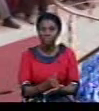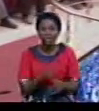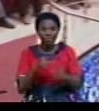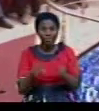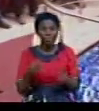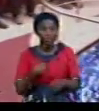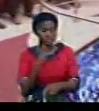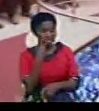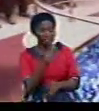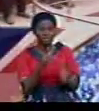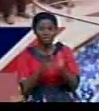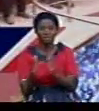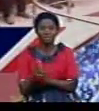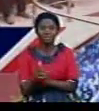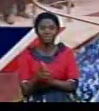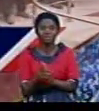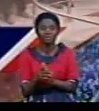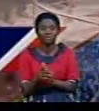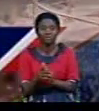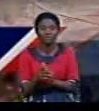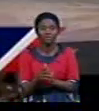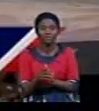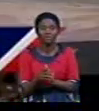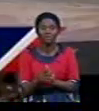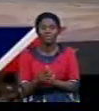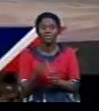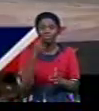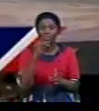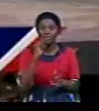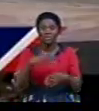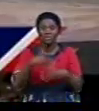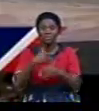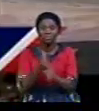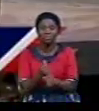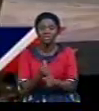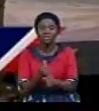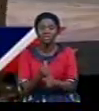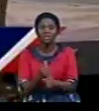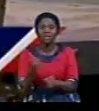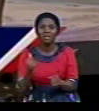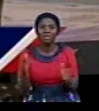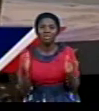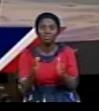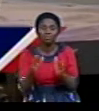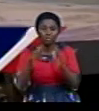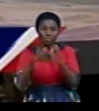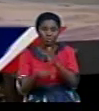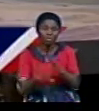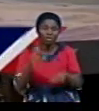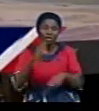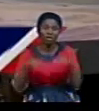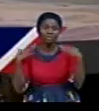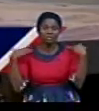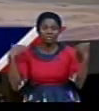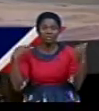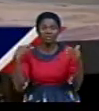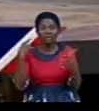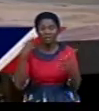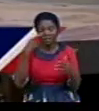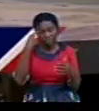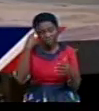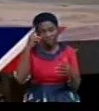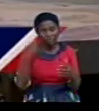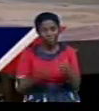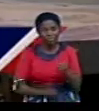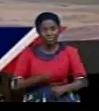see Jesus who is made a literally lower than the angels for the suffering of death crowns where Glory